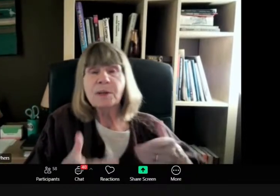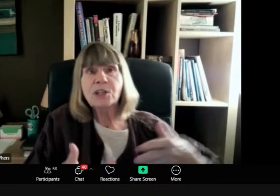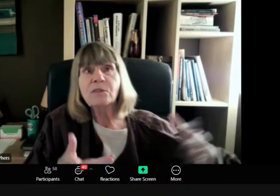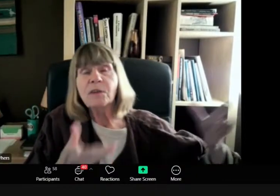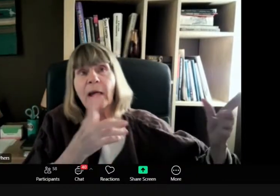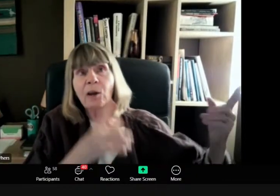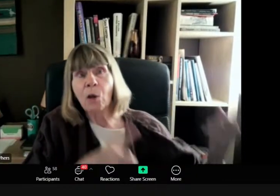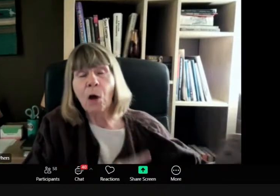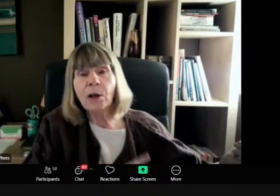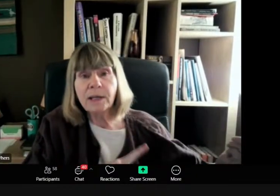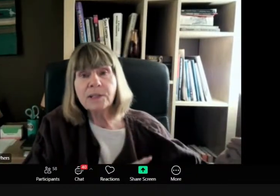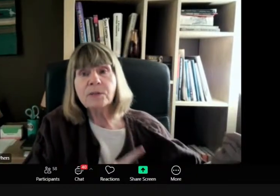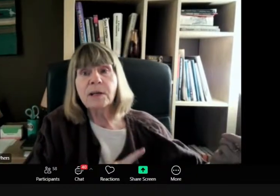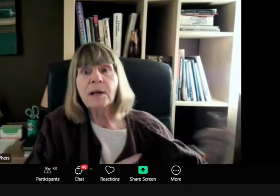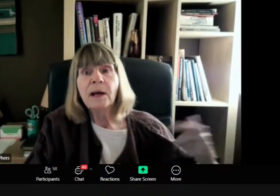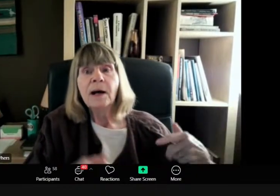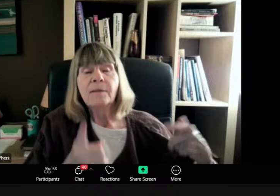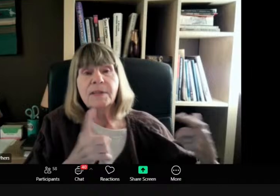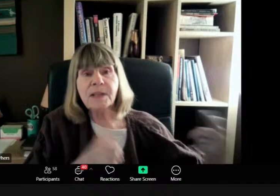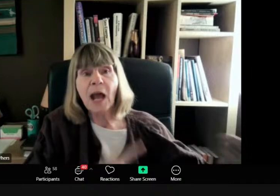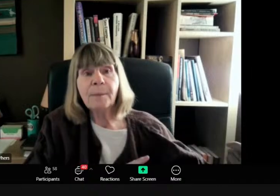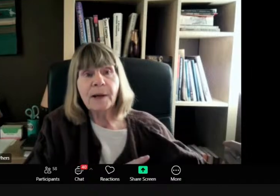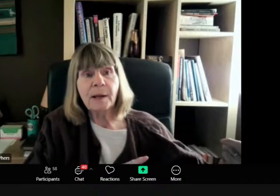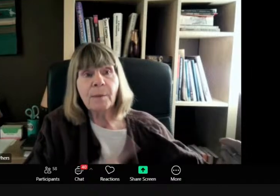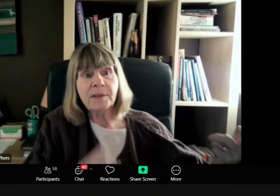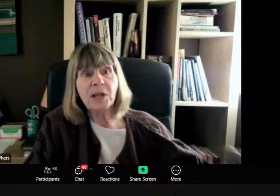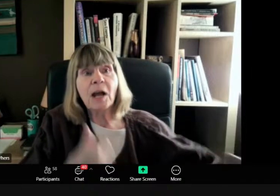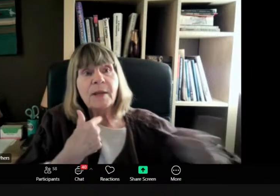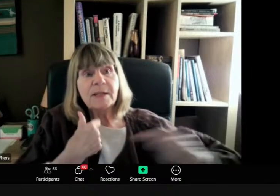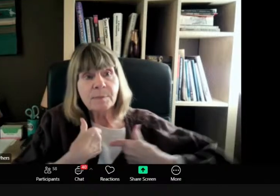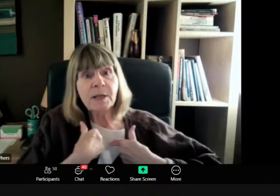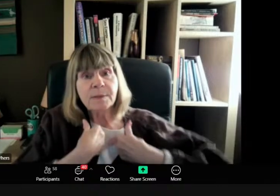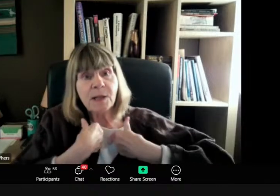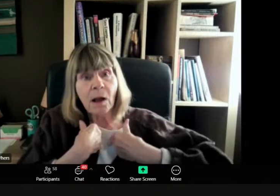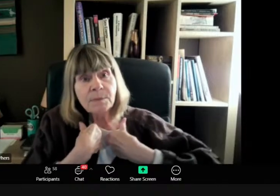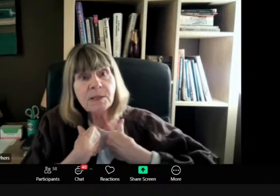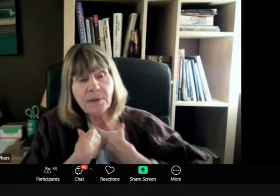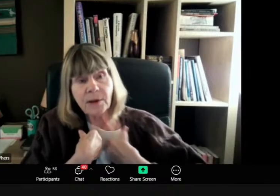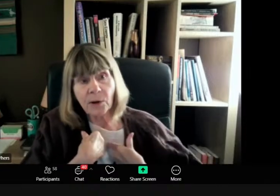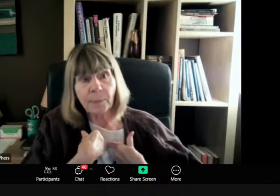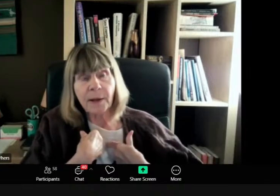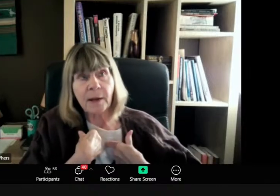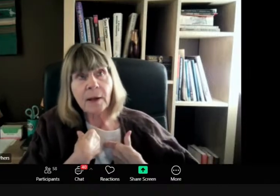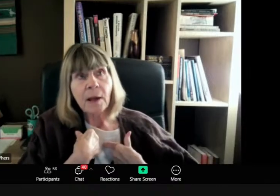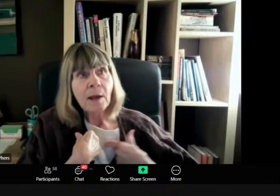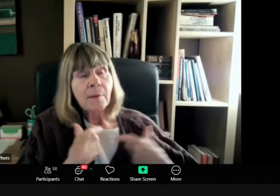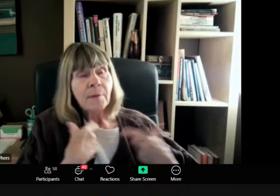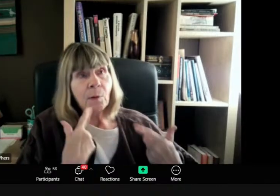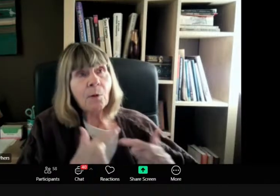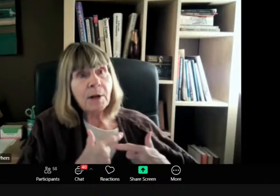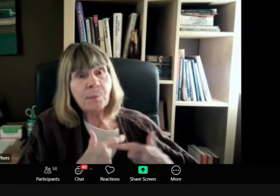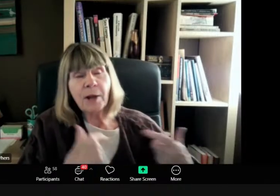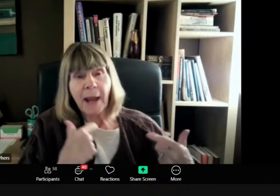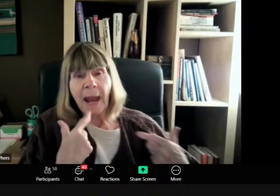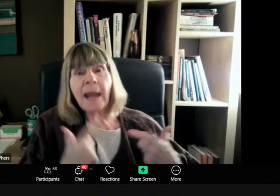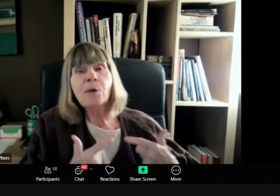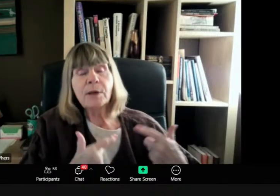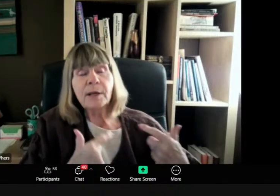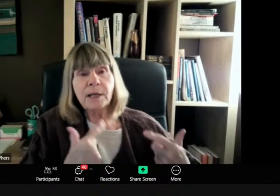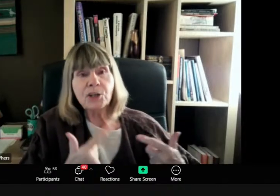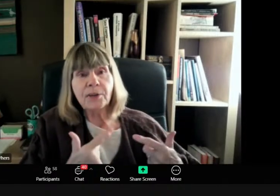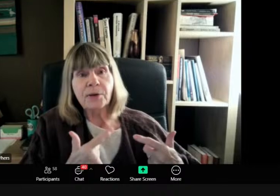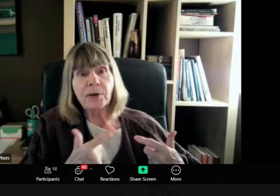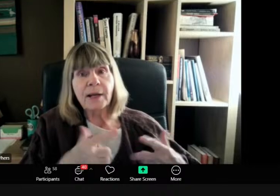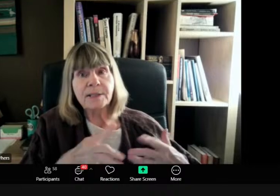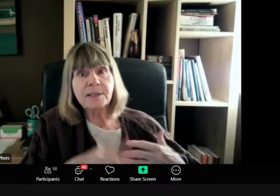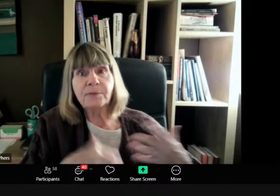to, especially if you have a long history of this happening. By the time they sometimes come to therapy, they're already angry